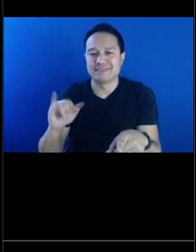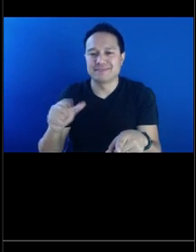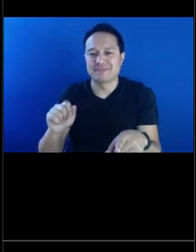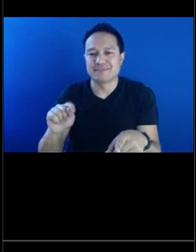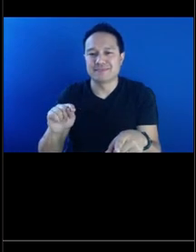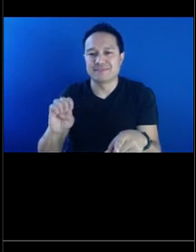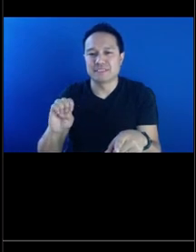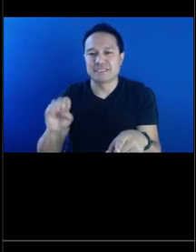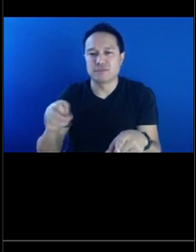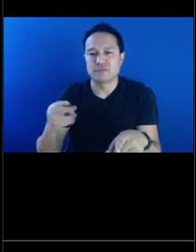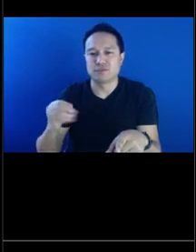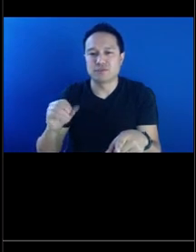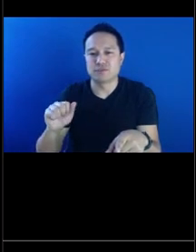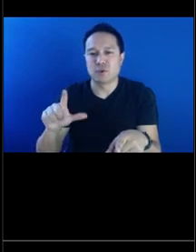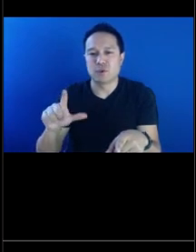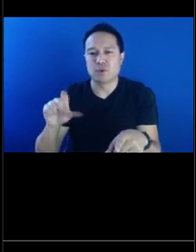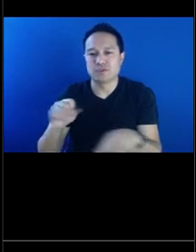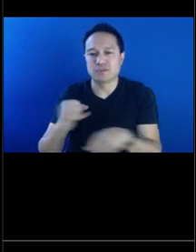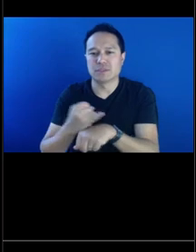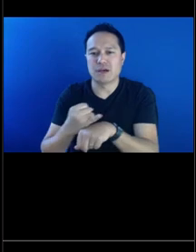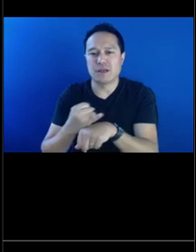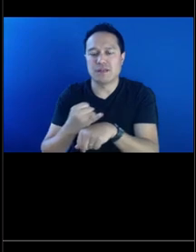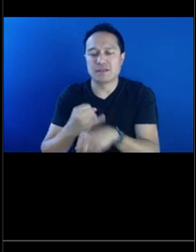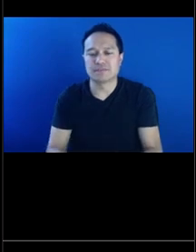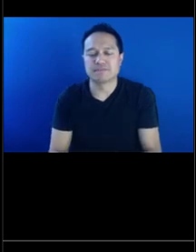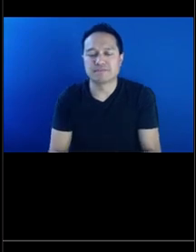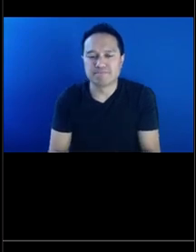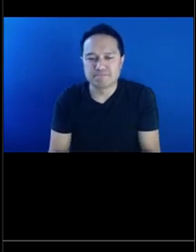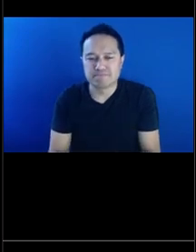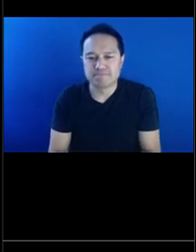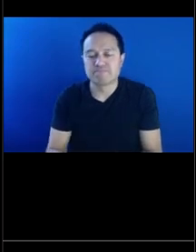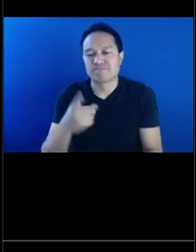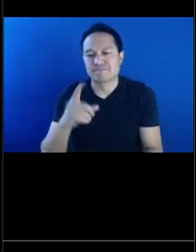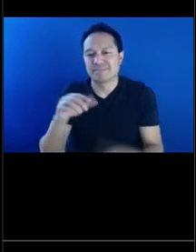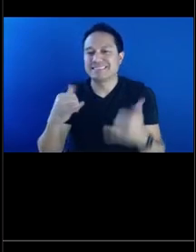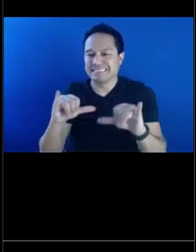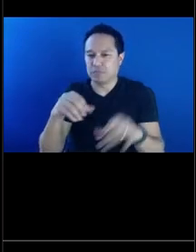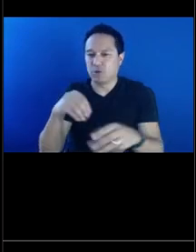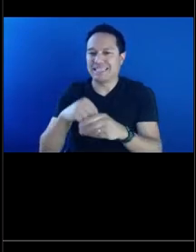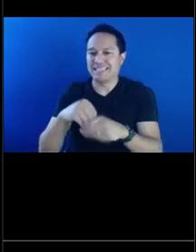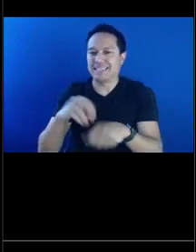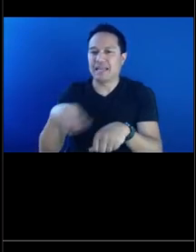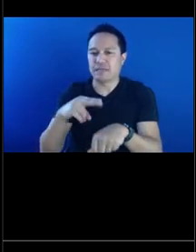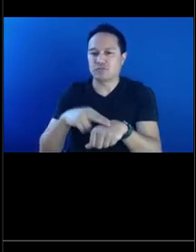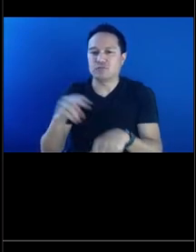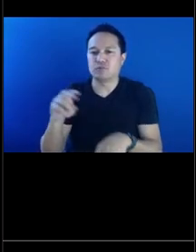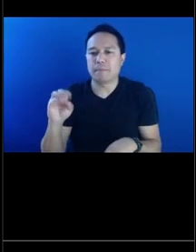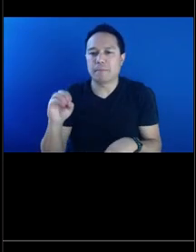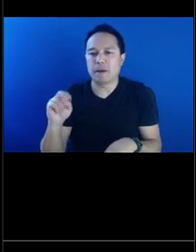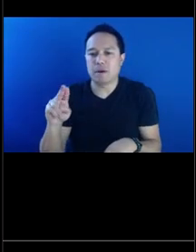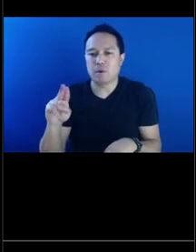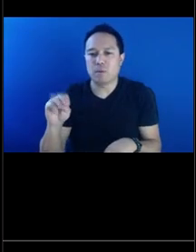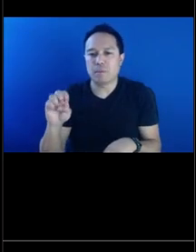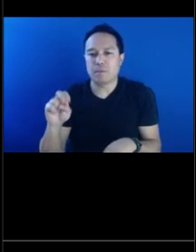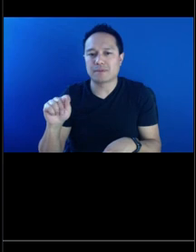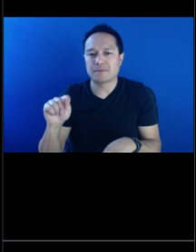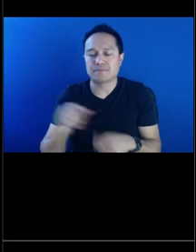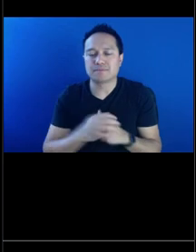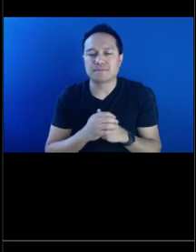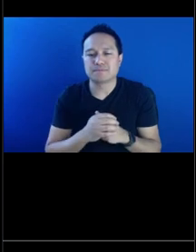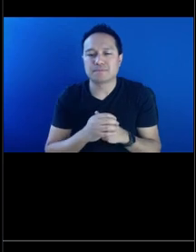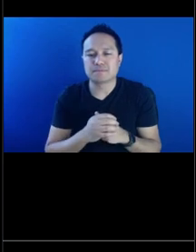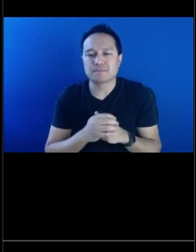Islands, in that Papahanao Makuakea Marine National Monument. And now you can see he's starting to go up to the surface,